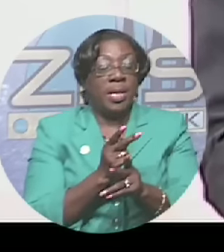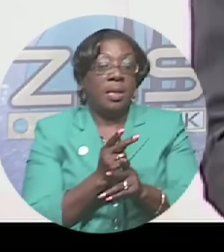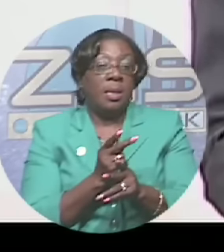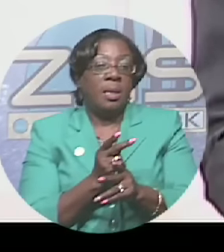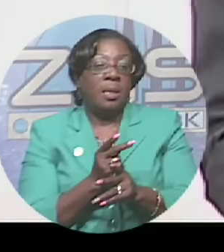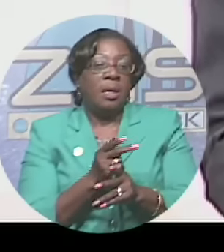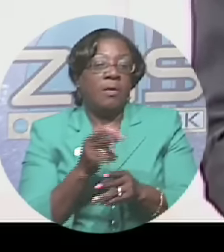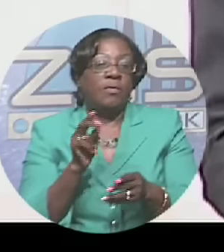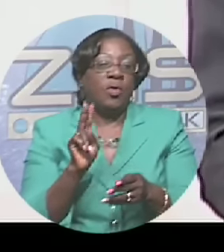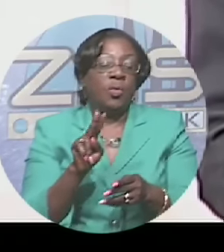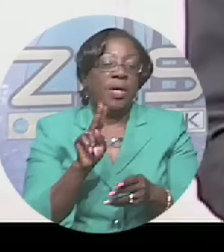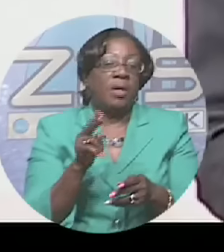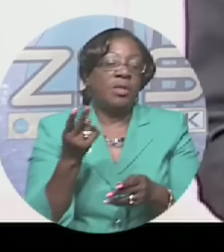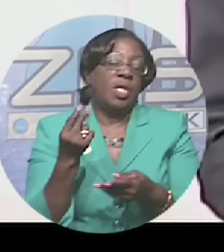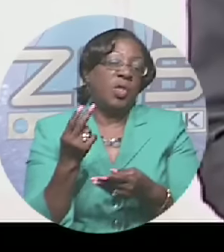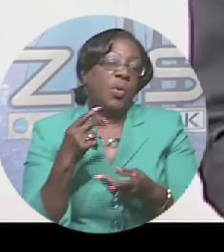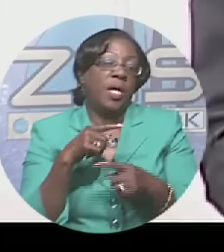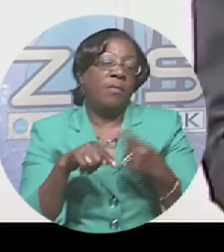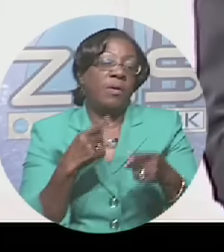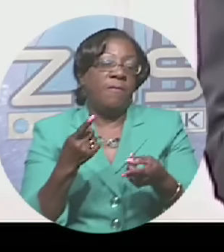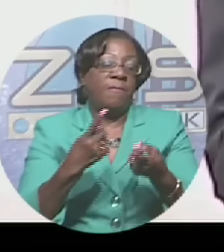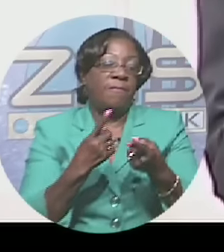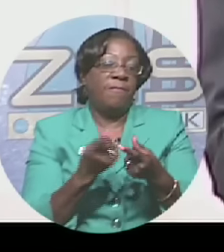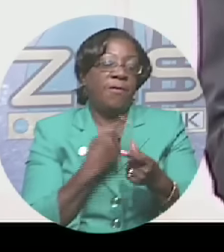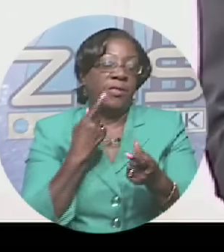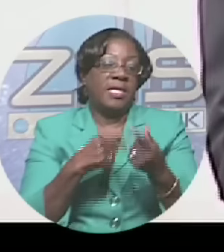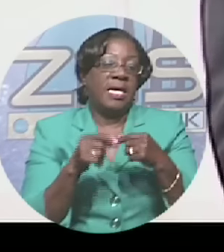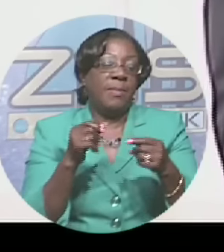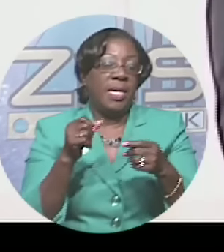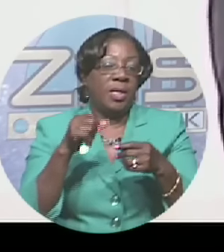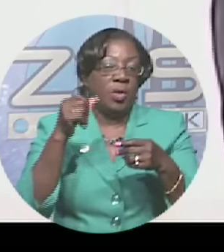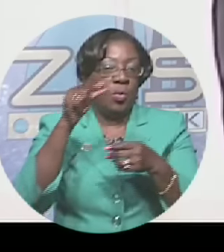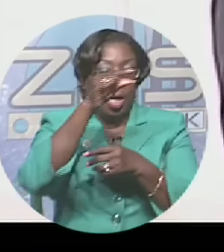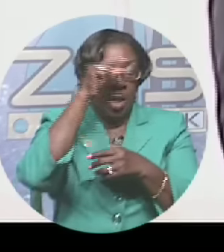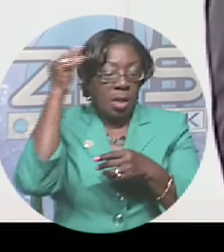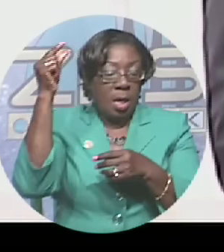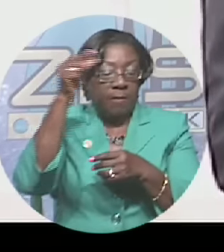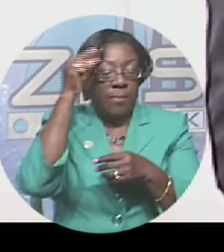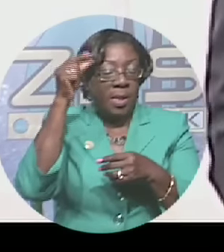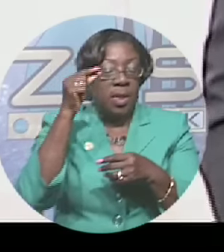2012 when we first came to office. It was a borrowing resolution in the sum of